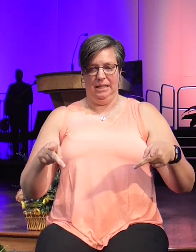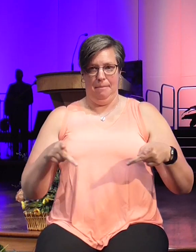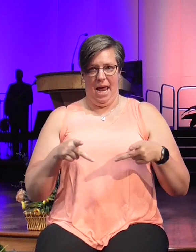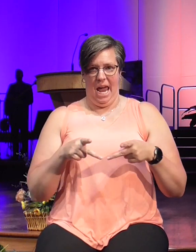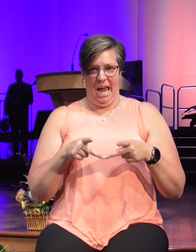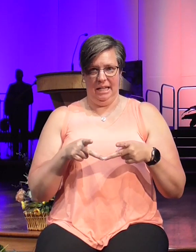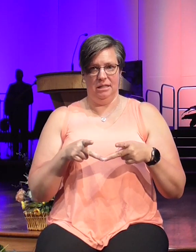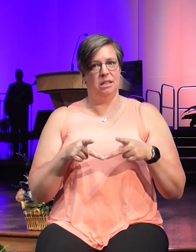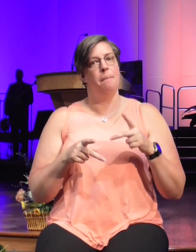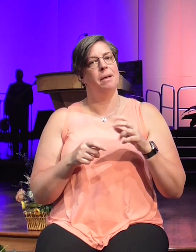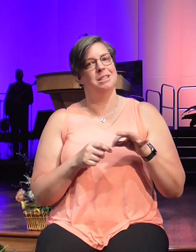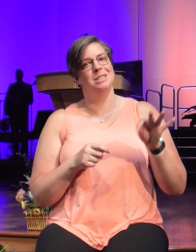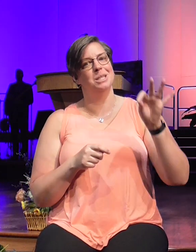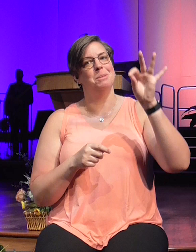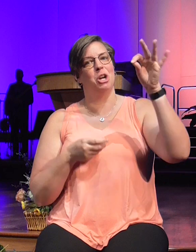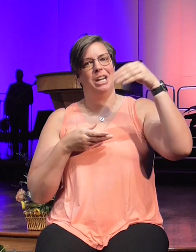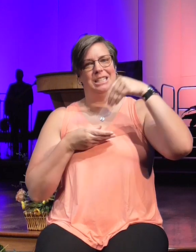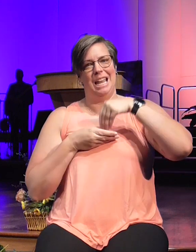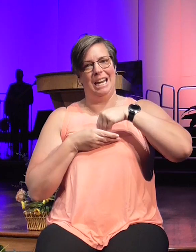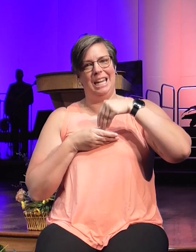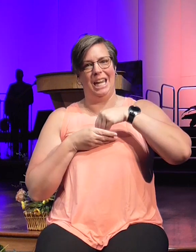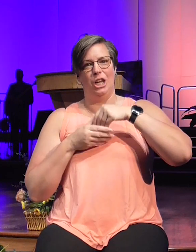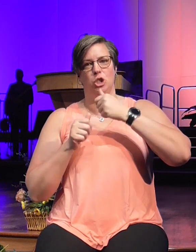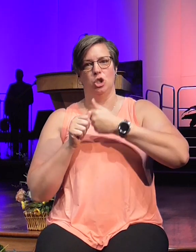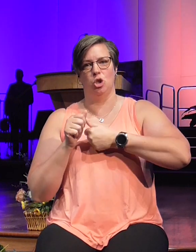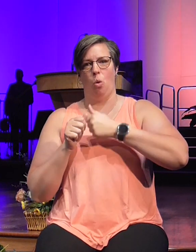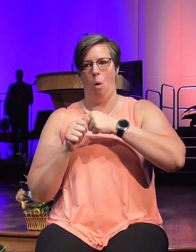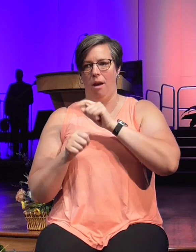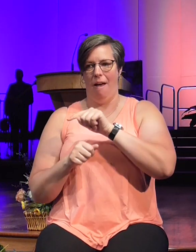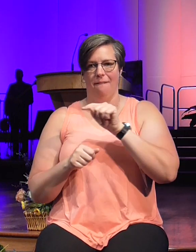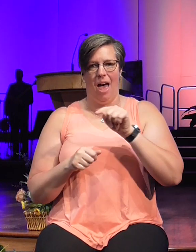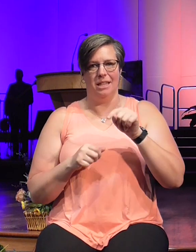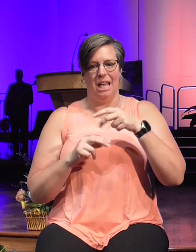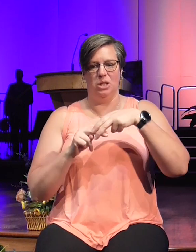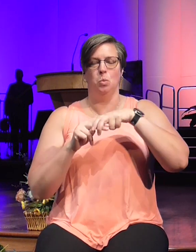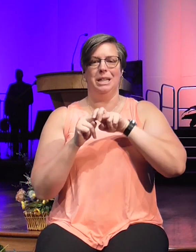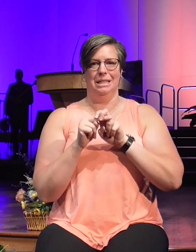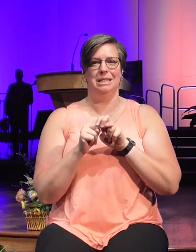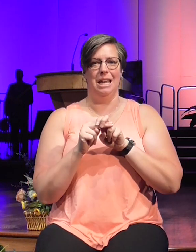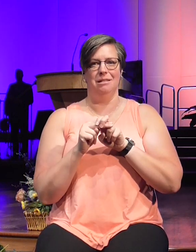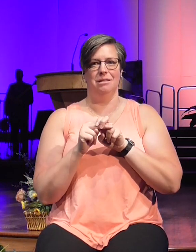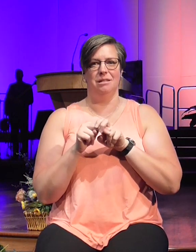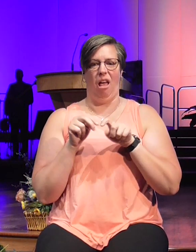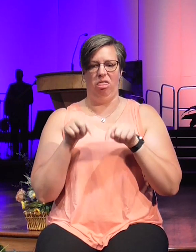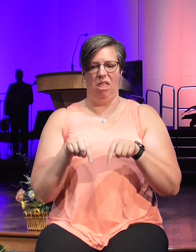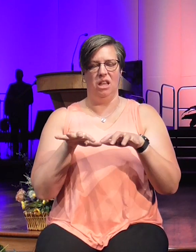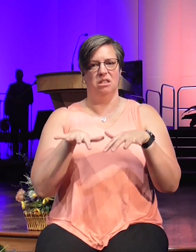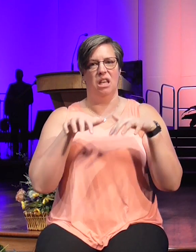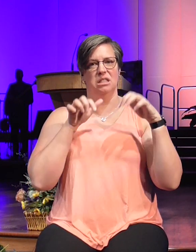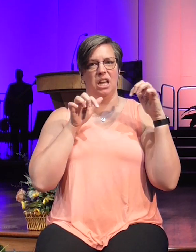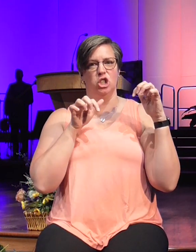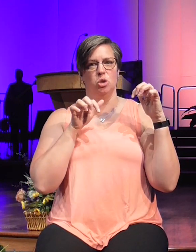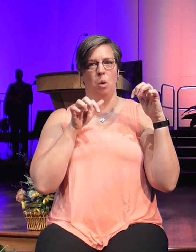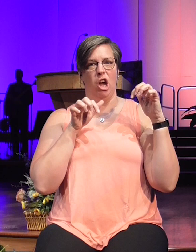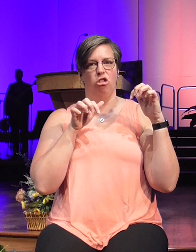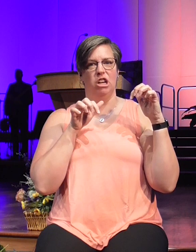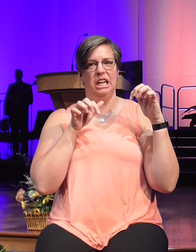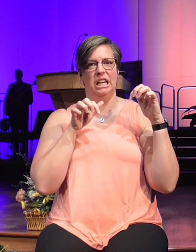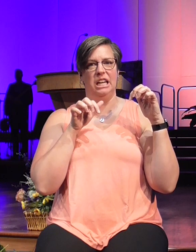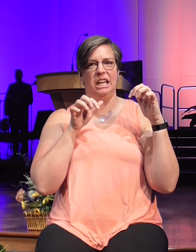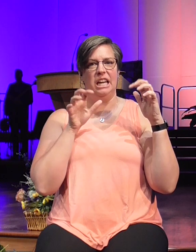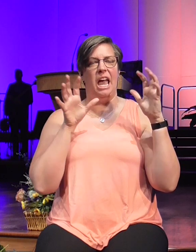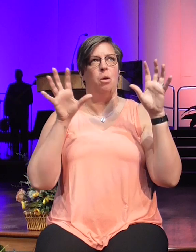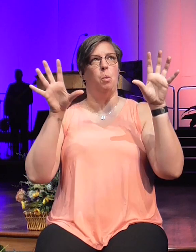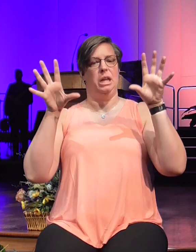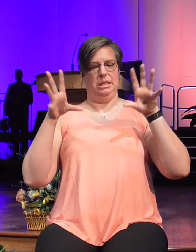within each one of us as we sit in this sanctuary and take